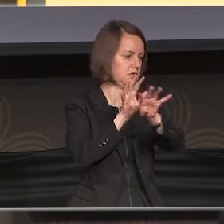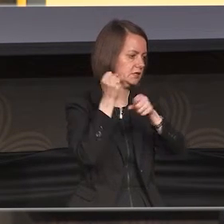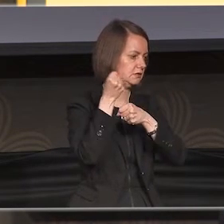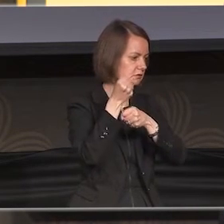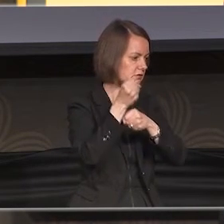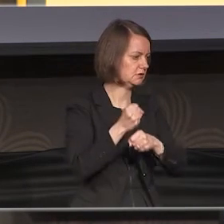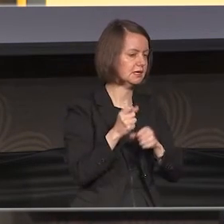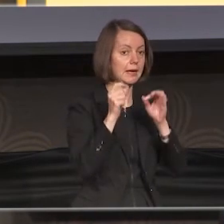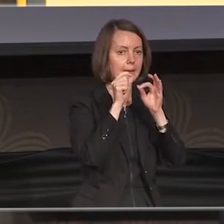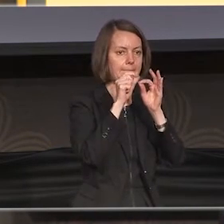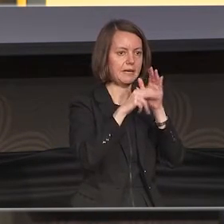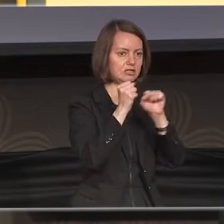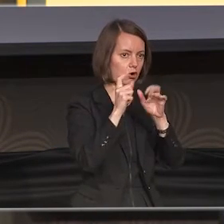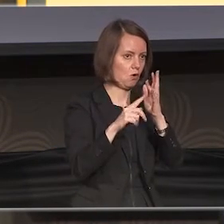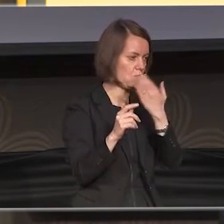That's in Bendigo,